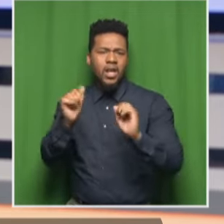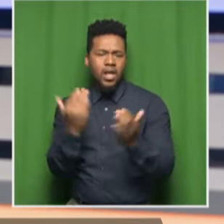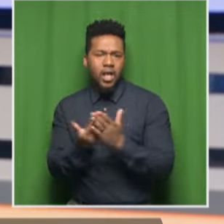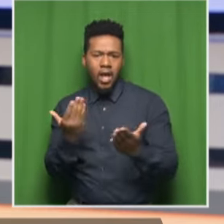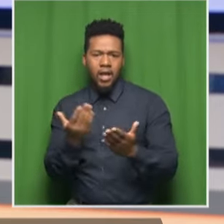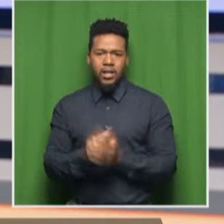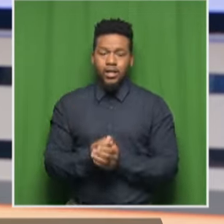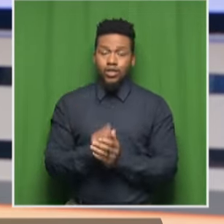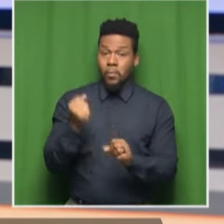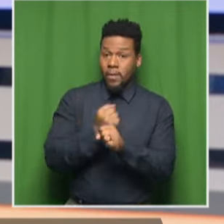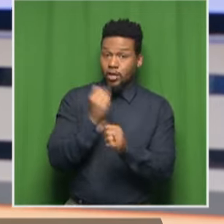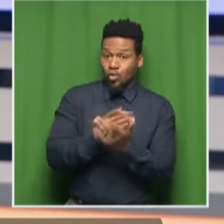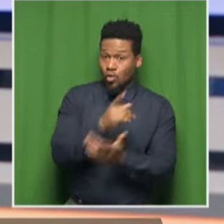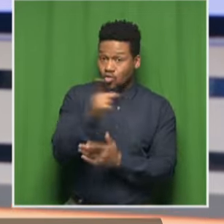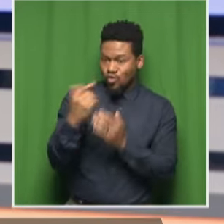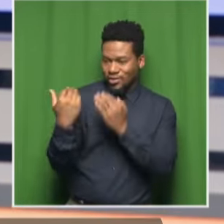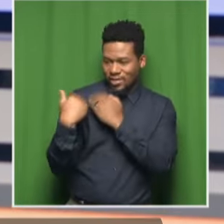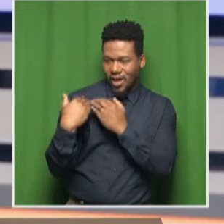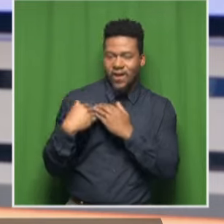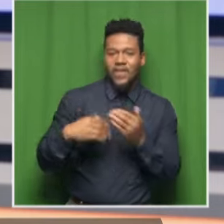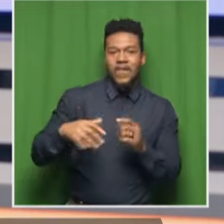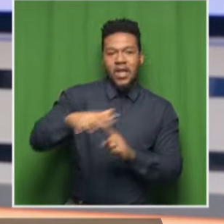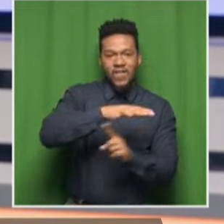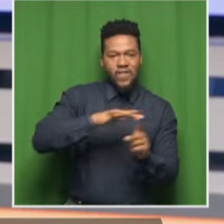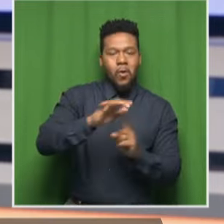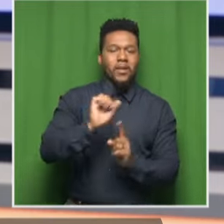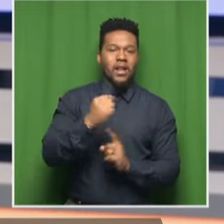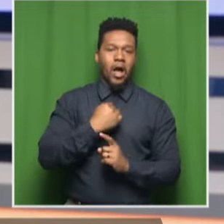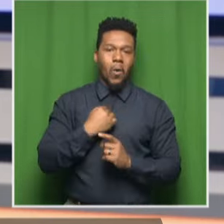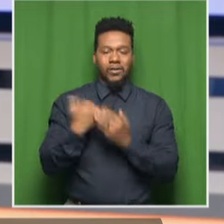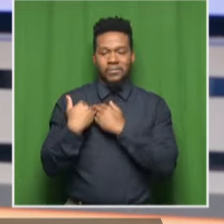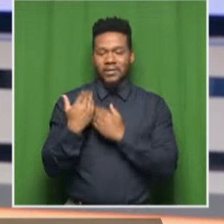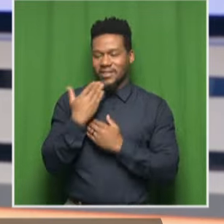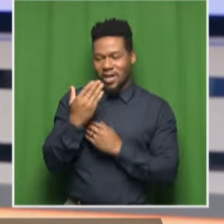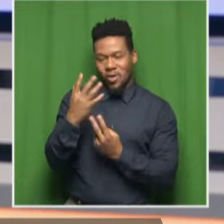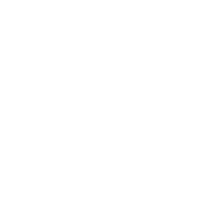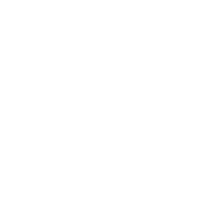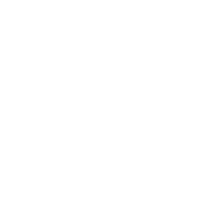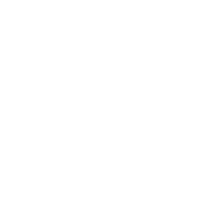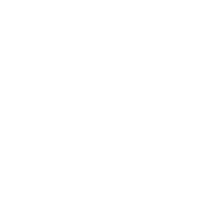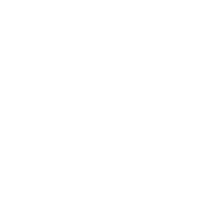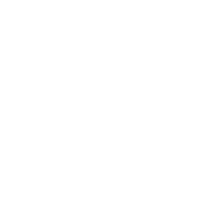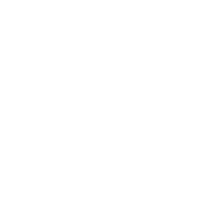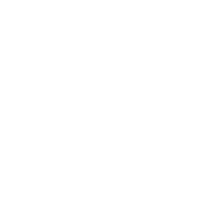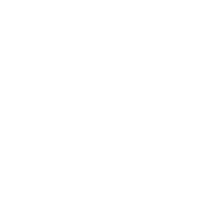seeking a safer and more supportive environment. Again, thank you to the both of them for joining us at this hour.